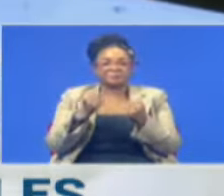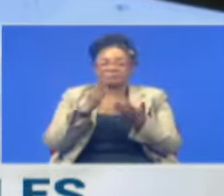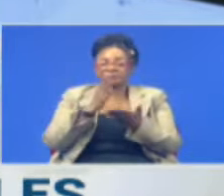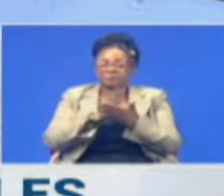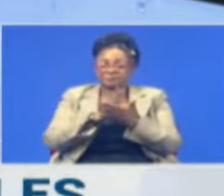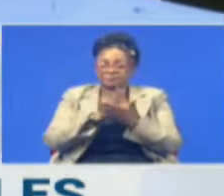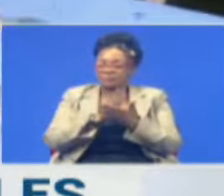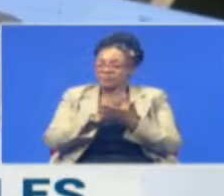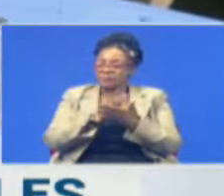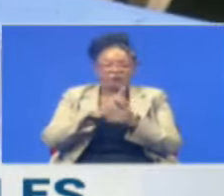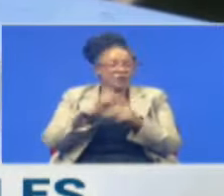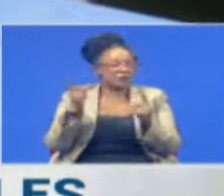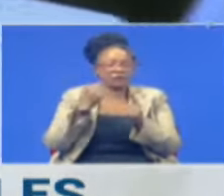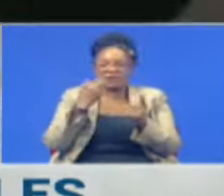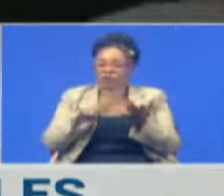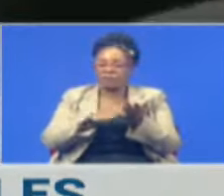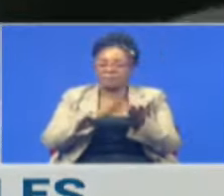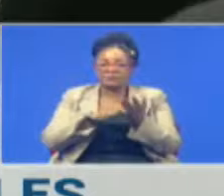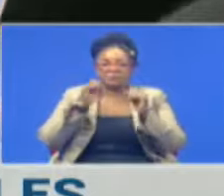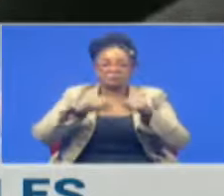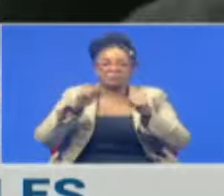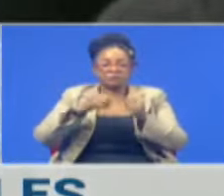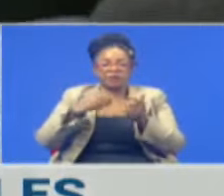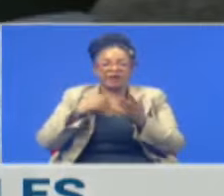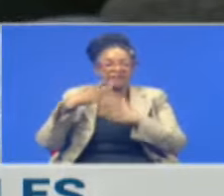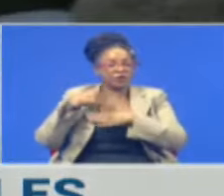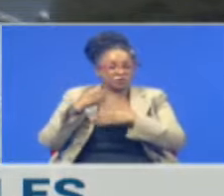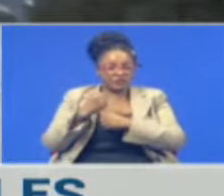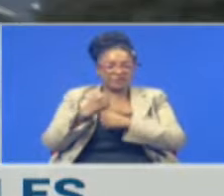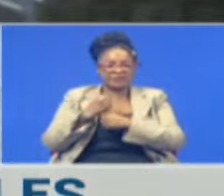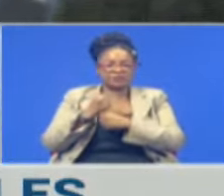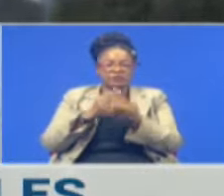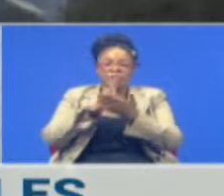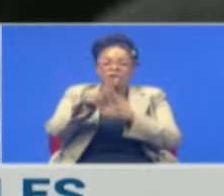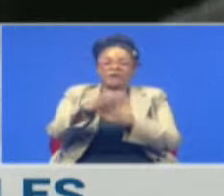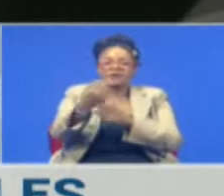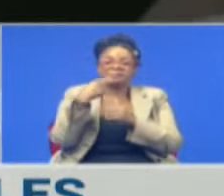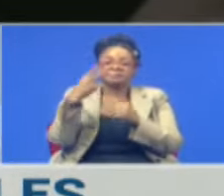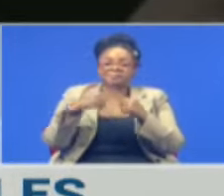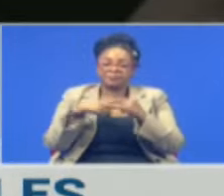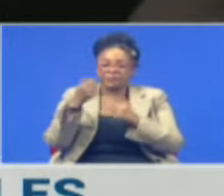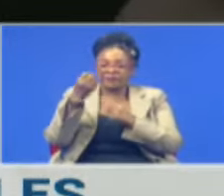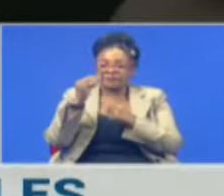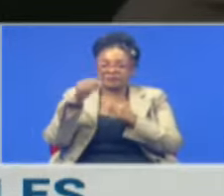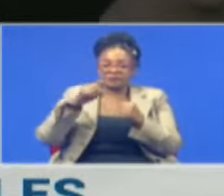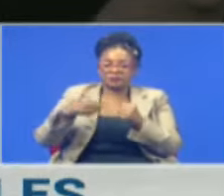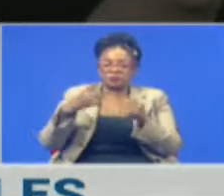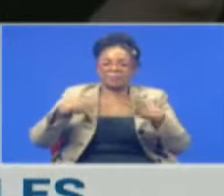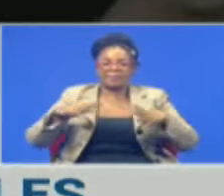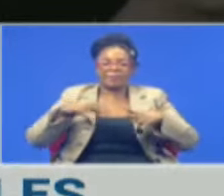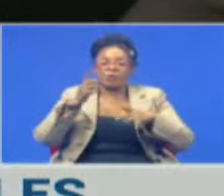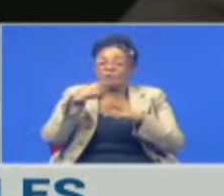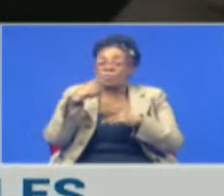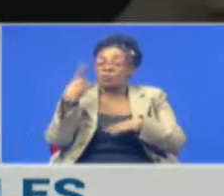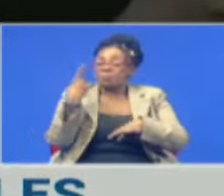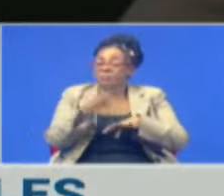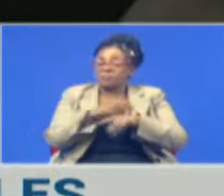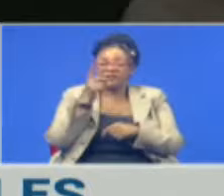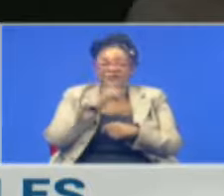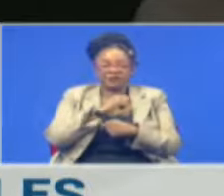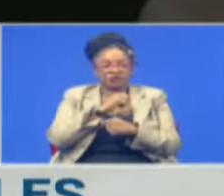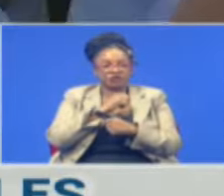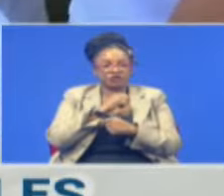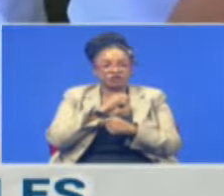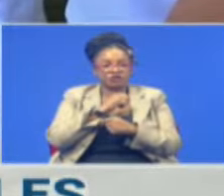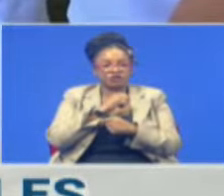a comment that would foster the confidence of over 750,000 people in Kenya who have so far received their first dose